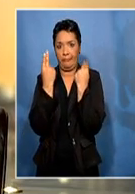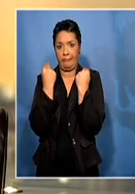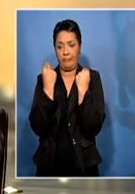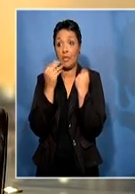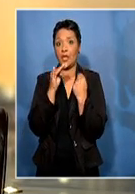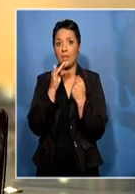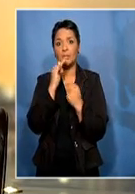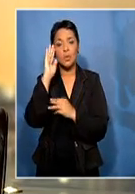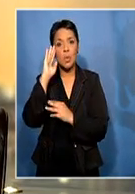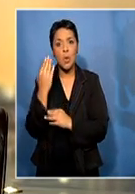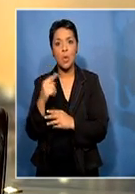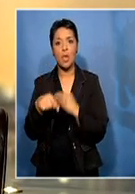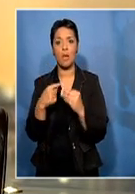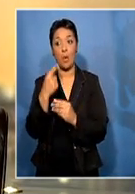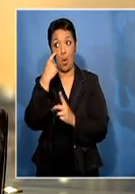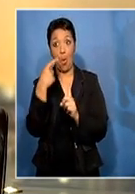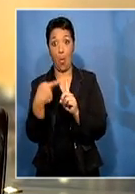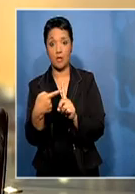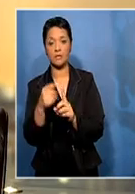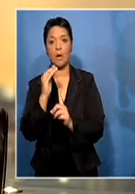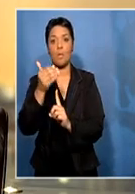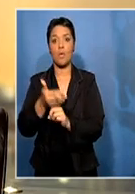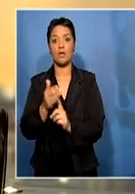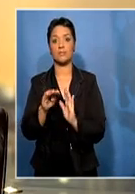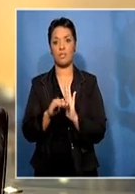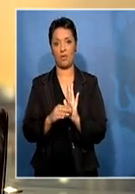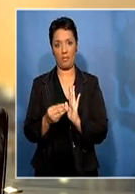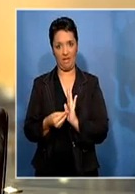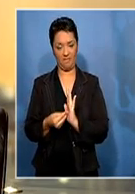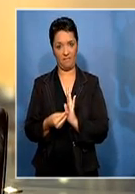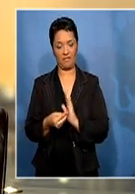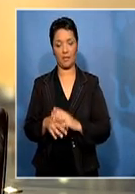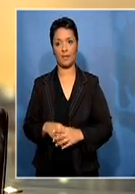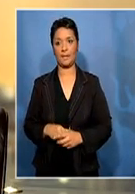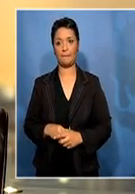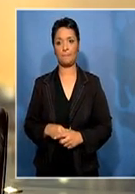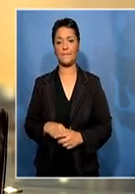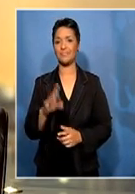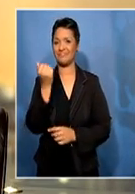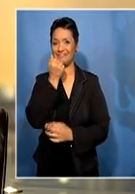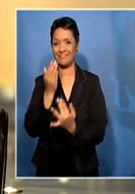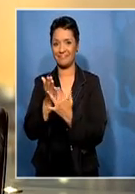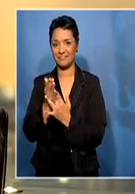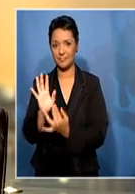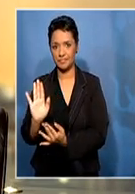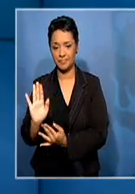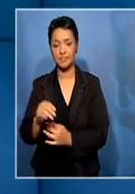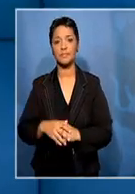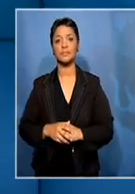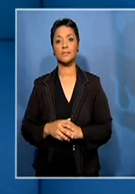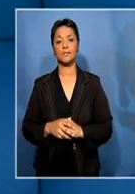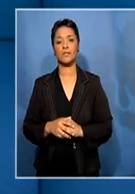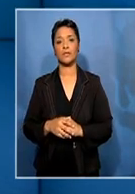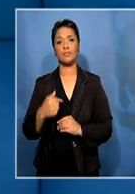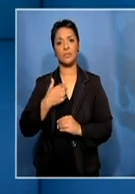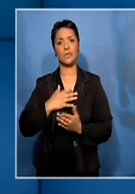the witness protection program. Let's talk a little bit. Sorry, let's, if I can interject there, let's